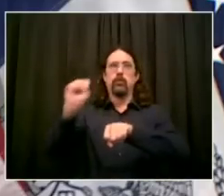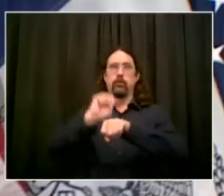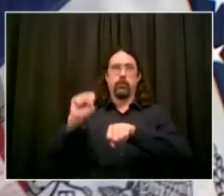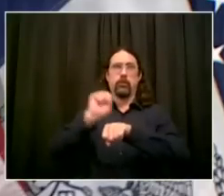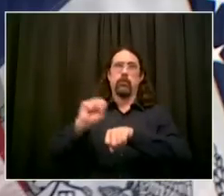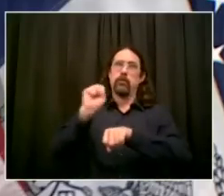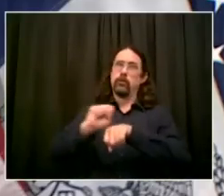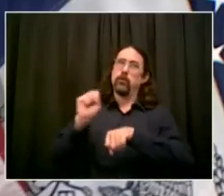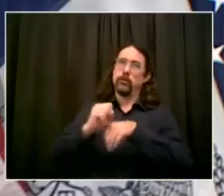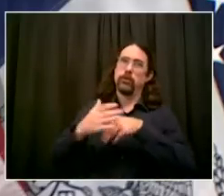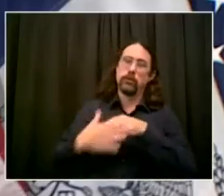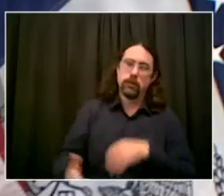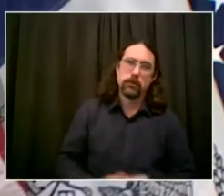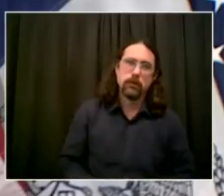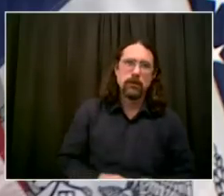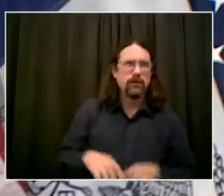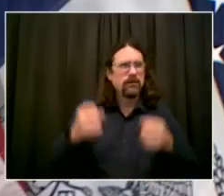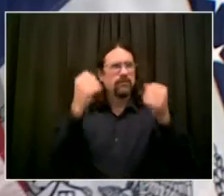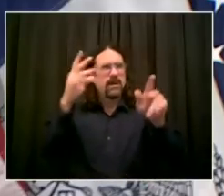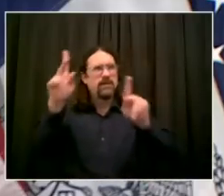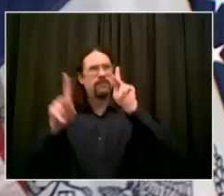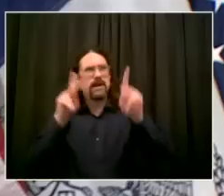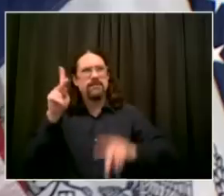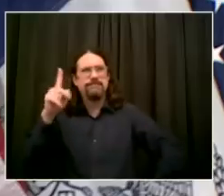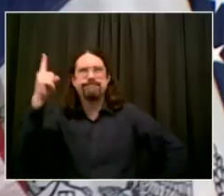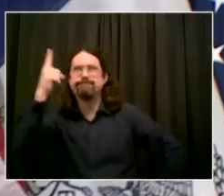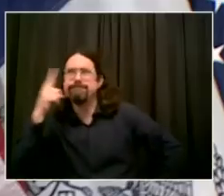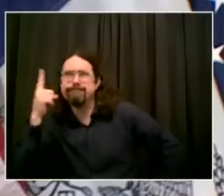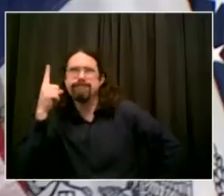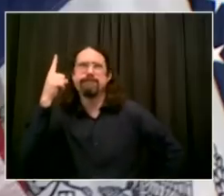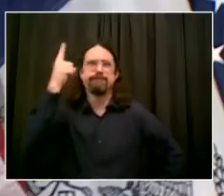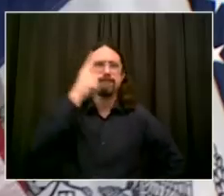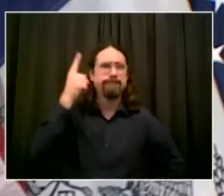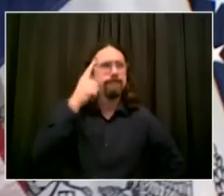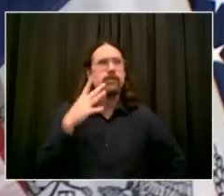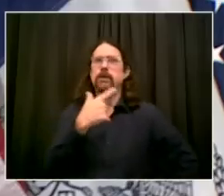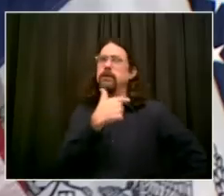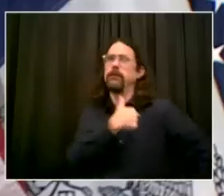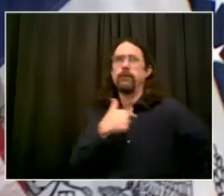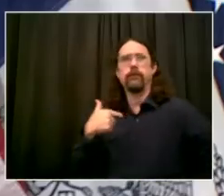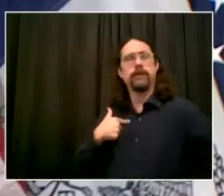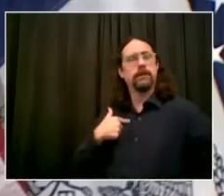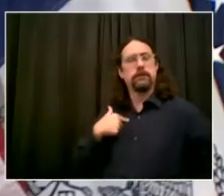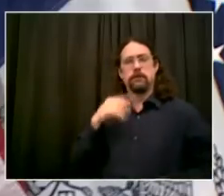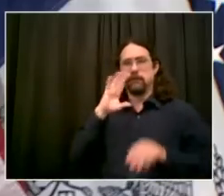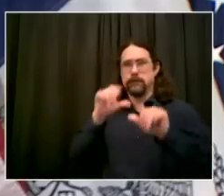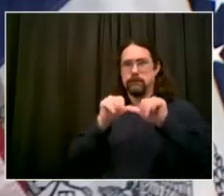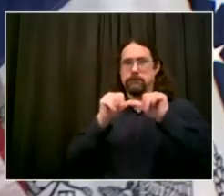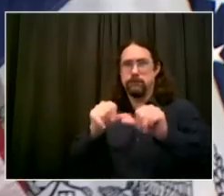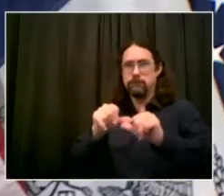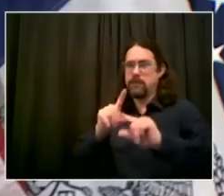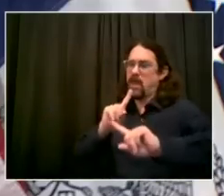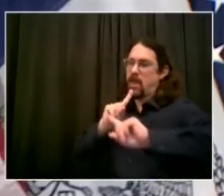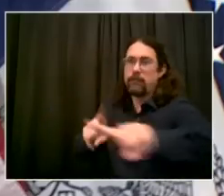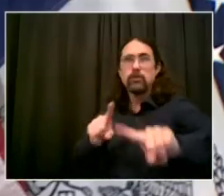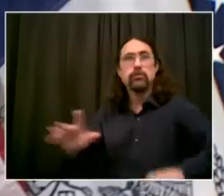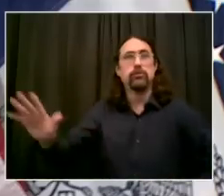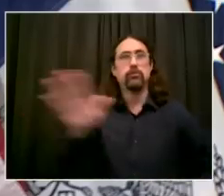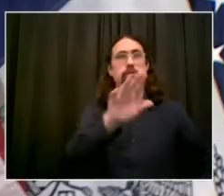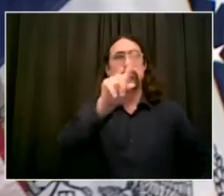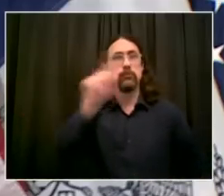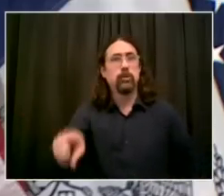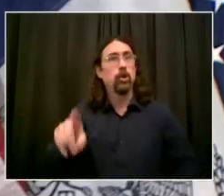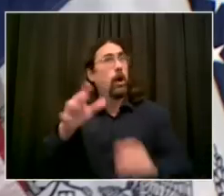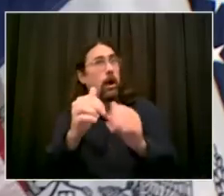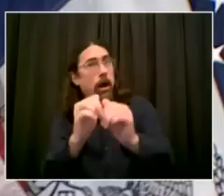do it is with unity. The way we do it is with understanding we're all in this together. We are all going to have to work to get through